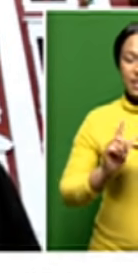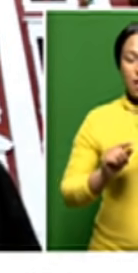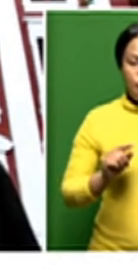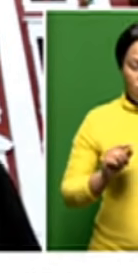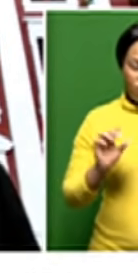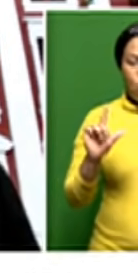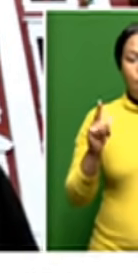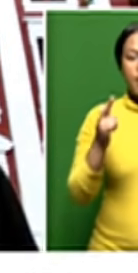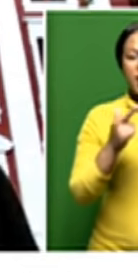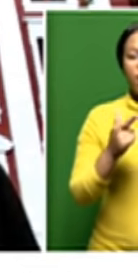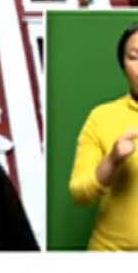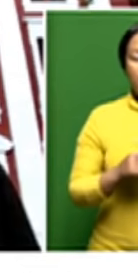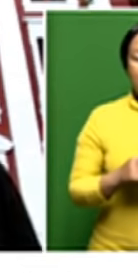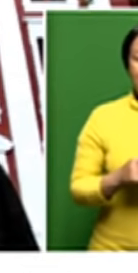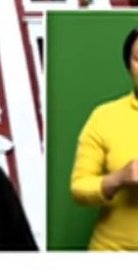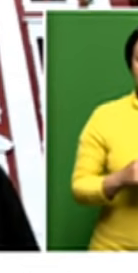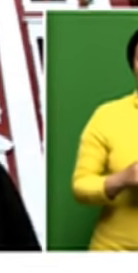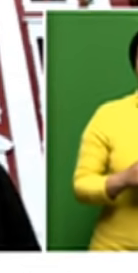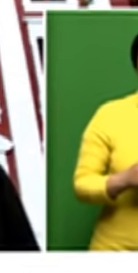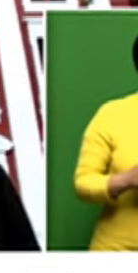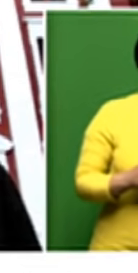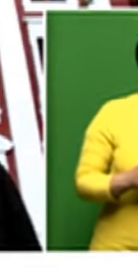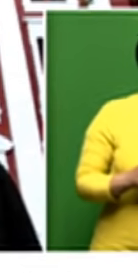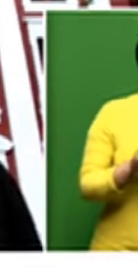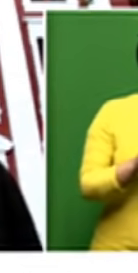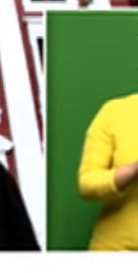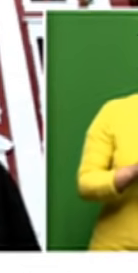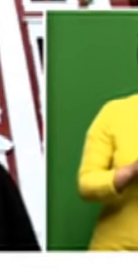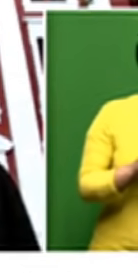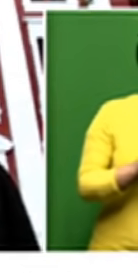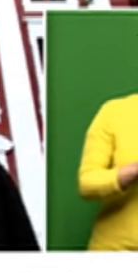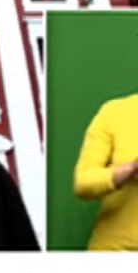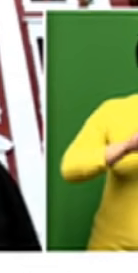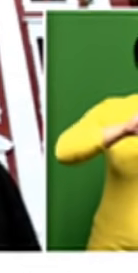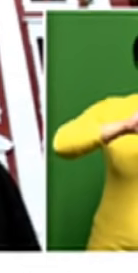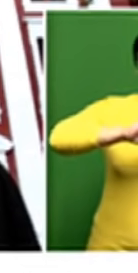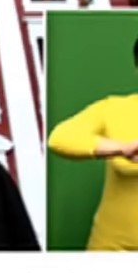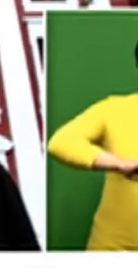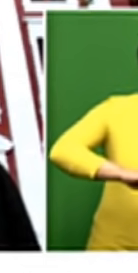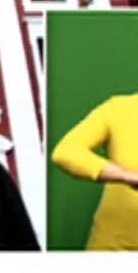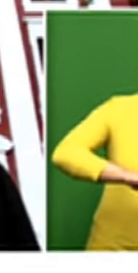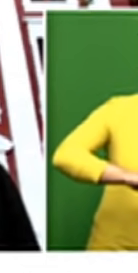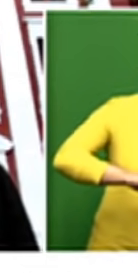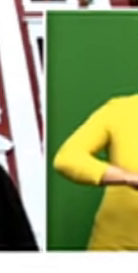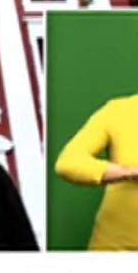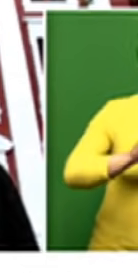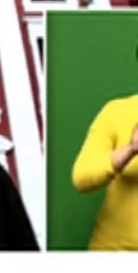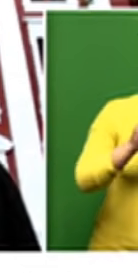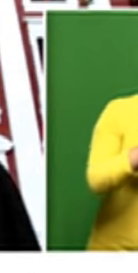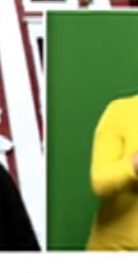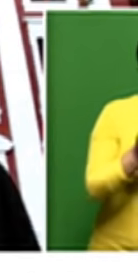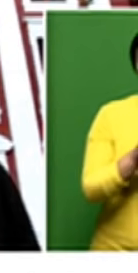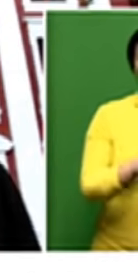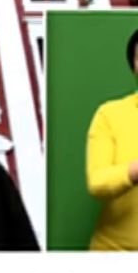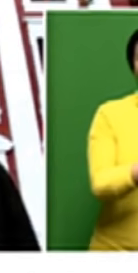portfolio committee on small business development to the same areas to go and look at those specific areas over which those two committees have oversight.